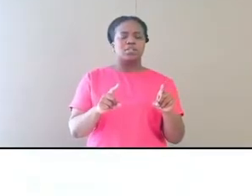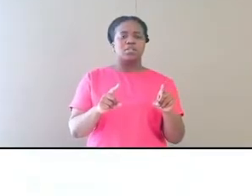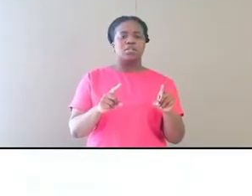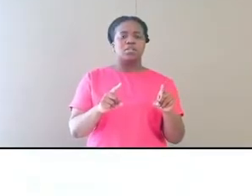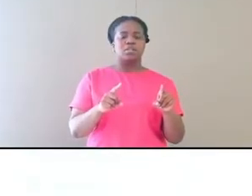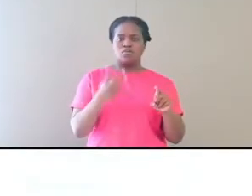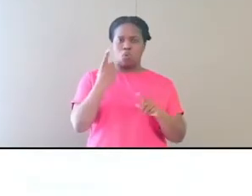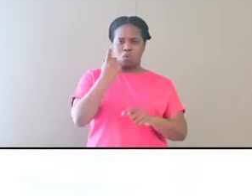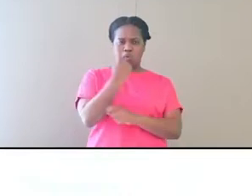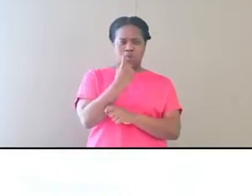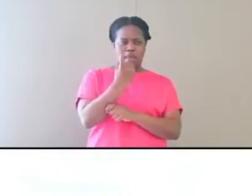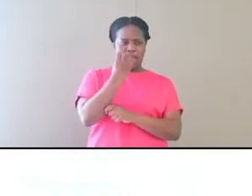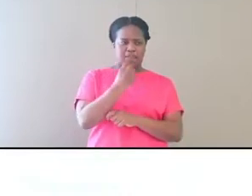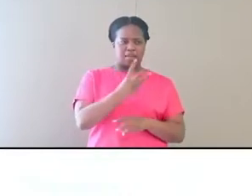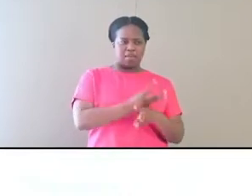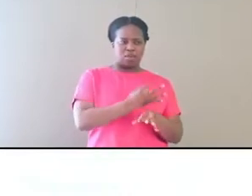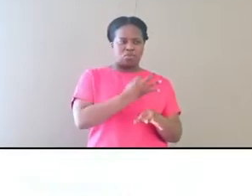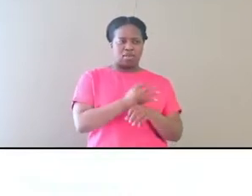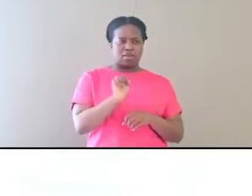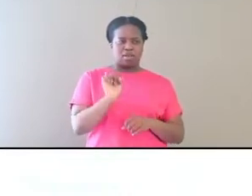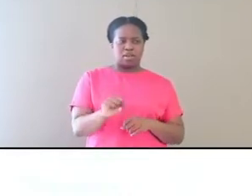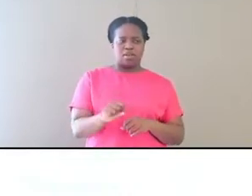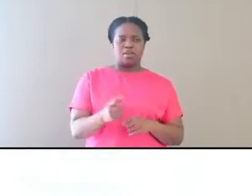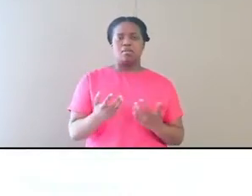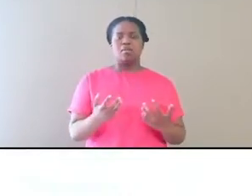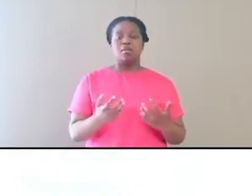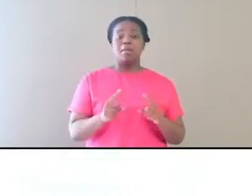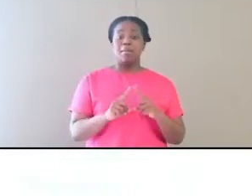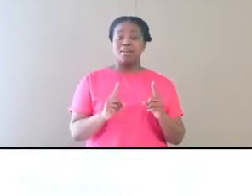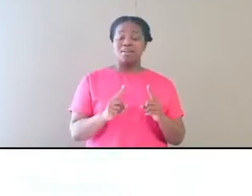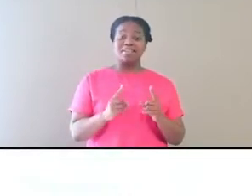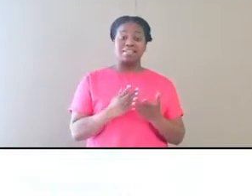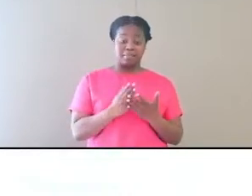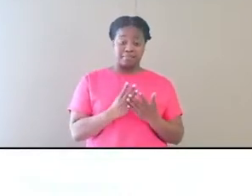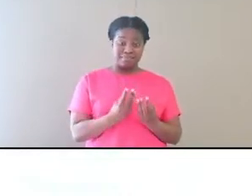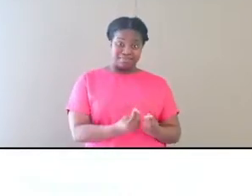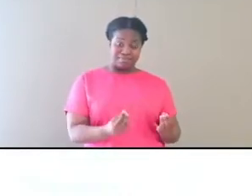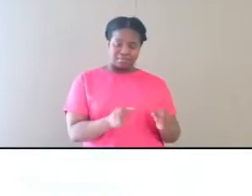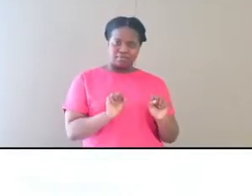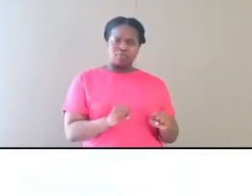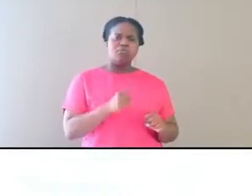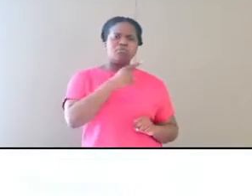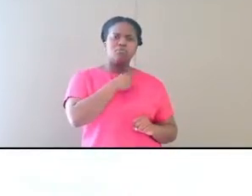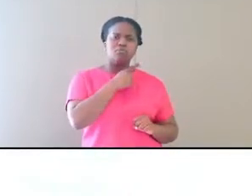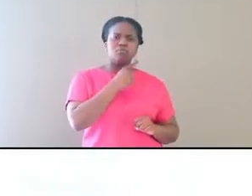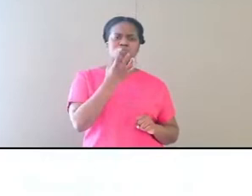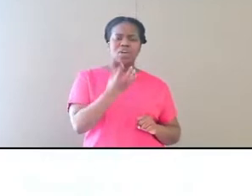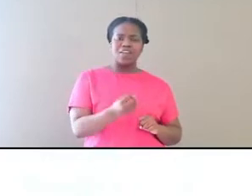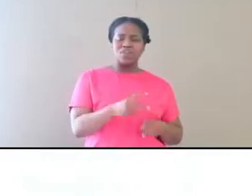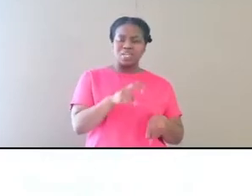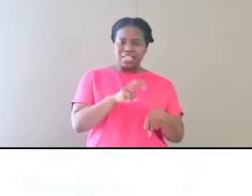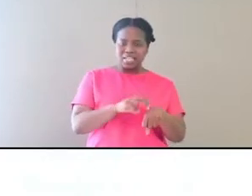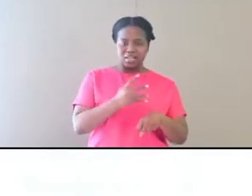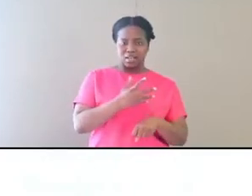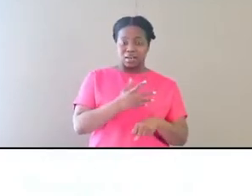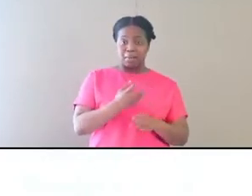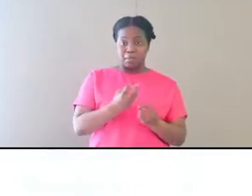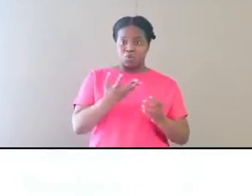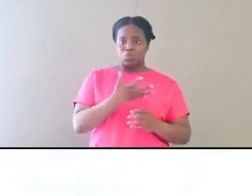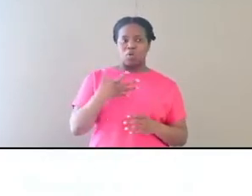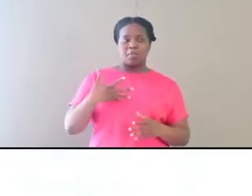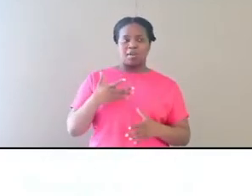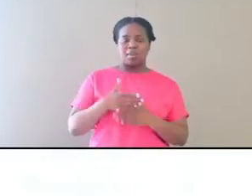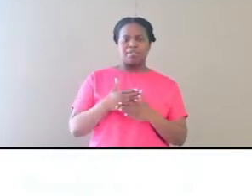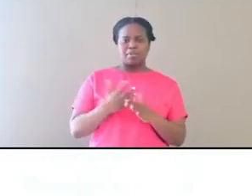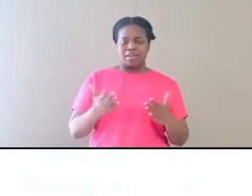areas. Many of those parents are working elsewhere. But they are primarily cared for in rural areas. Why? Because actually, you need women who are not working to care